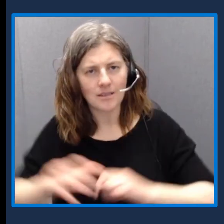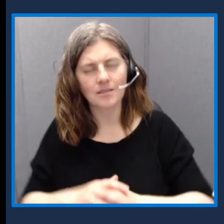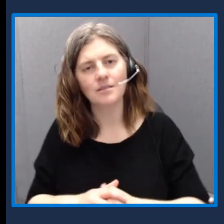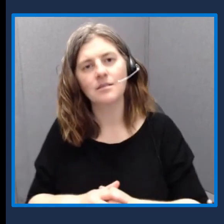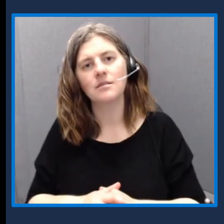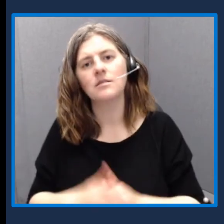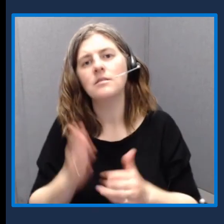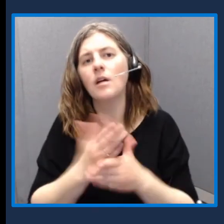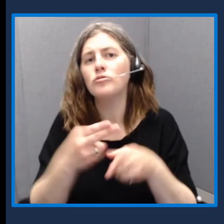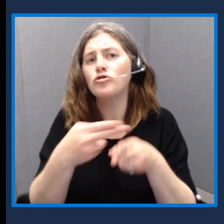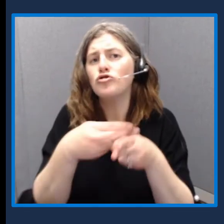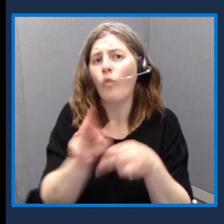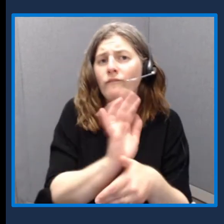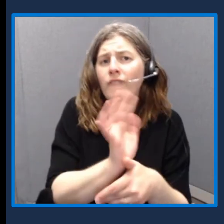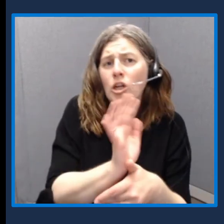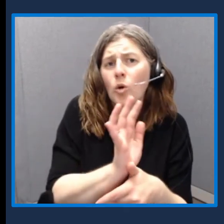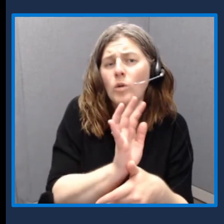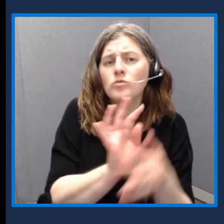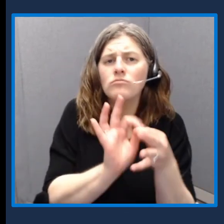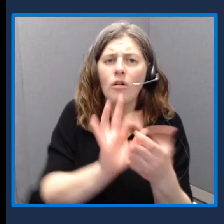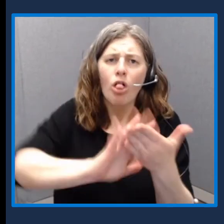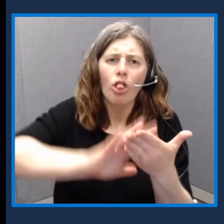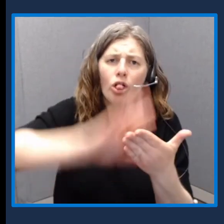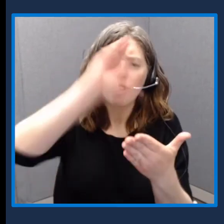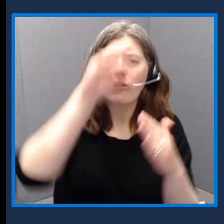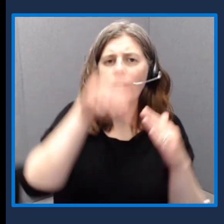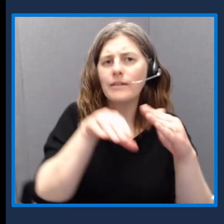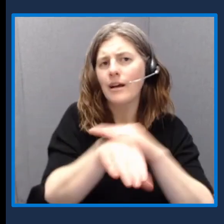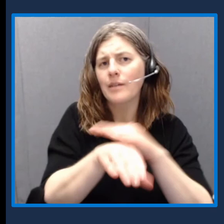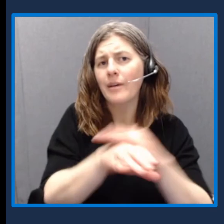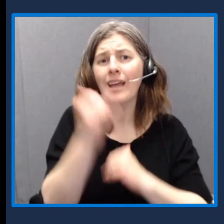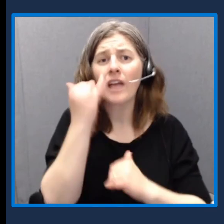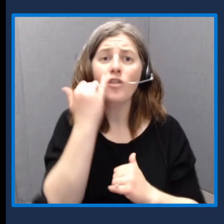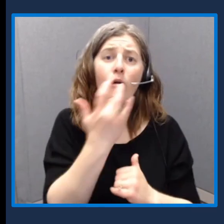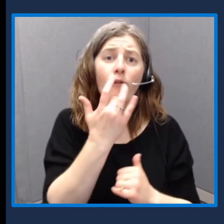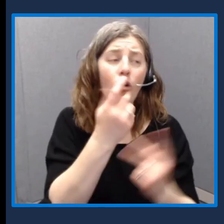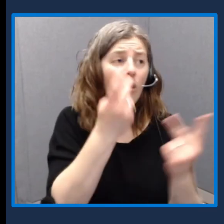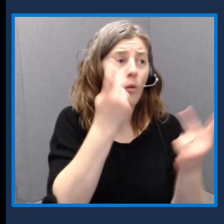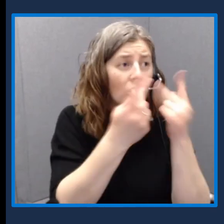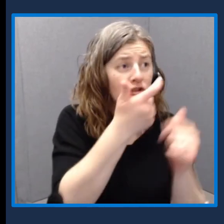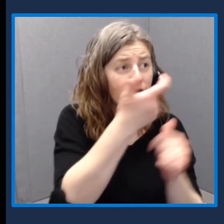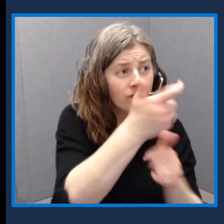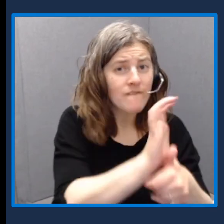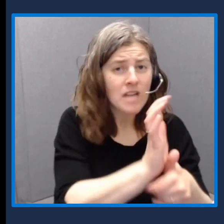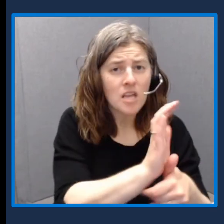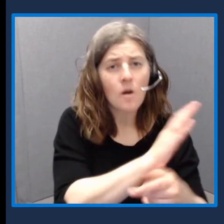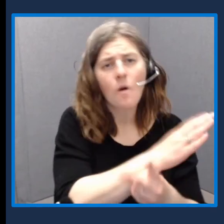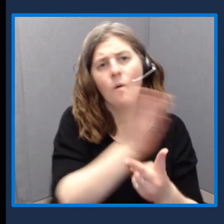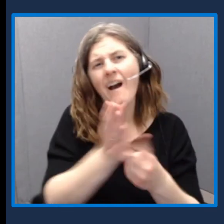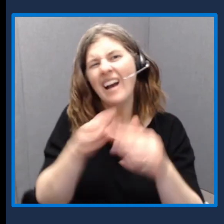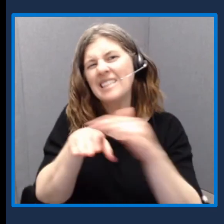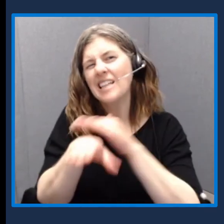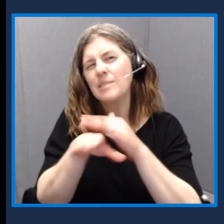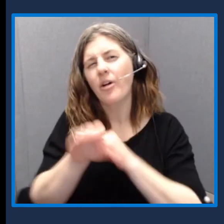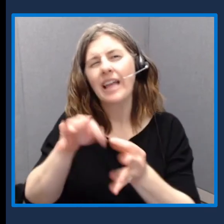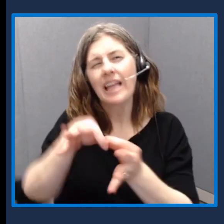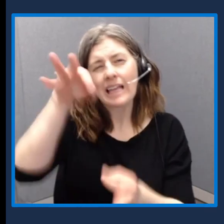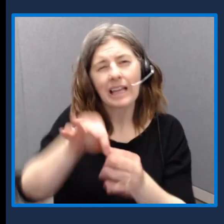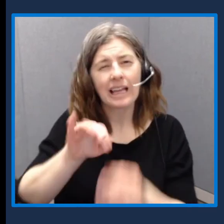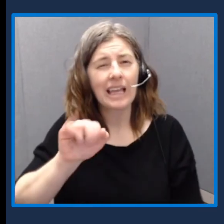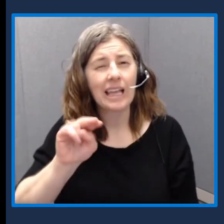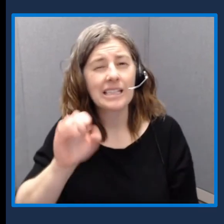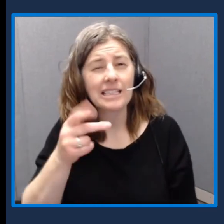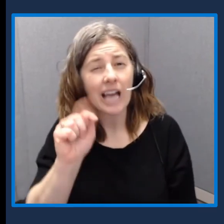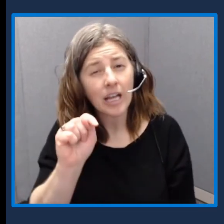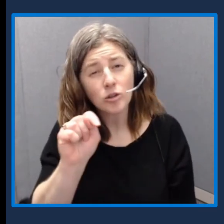There's some short videos about learning accessibility if you prefer to learn by video. There's the Accessibility Insights tool, understanding